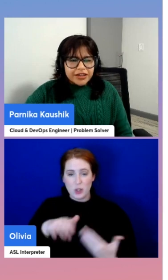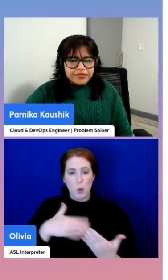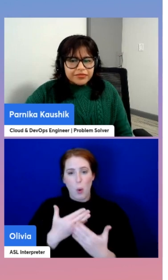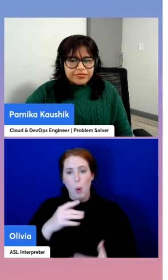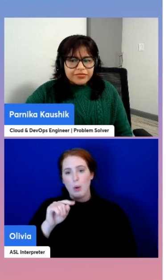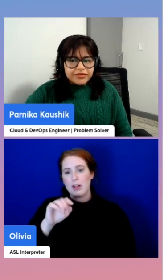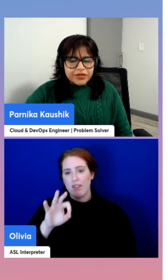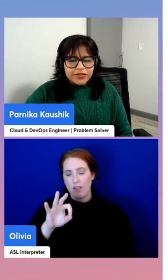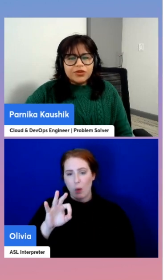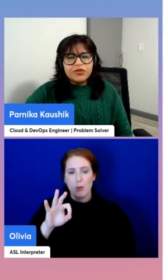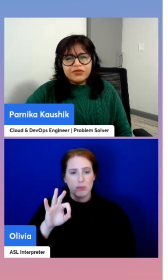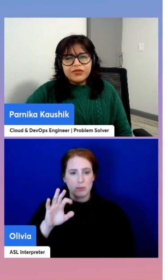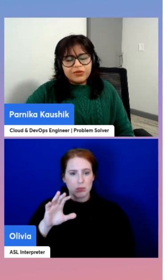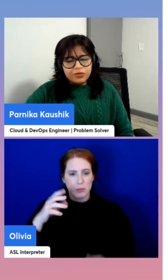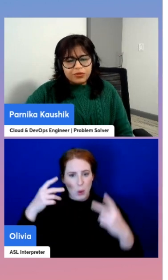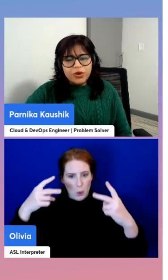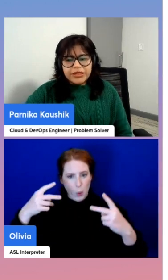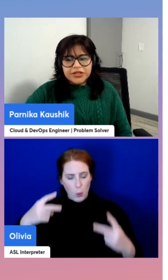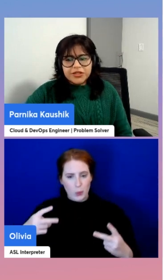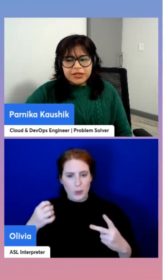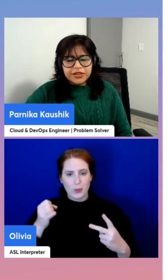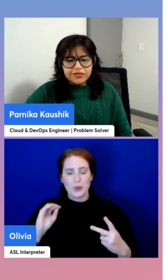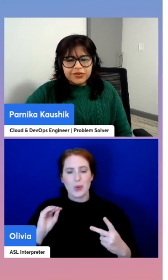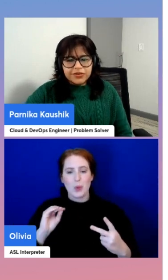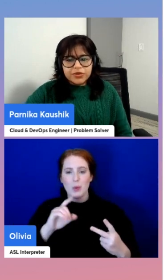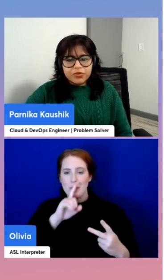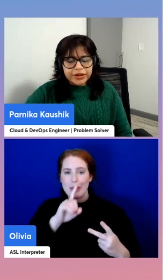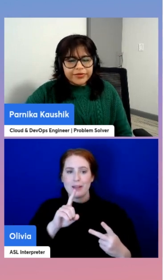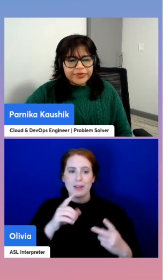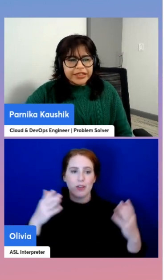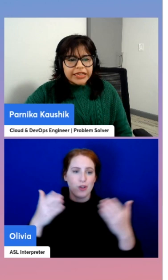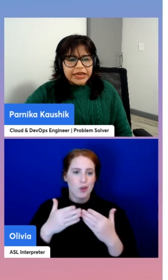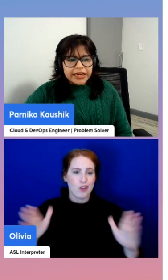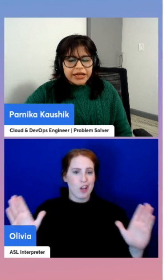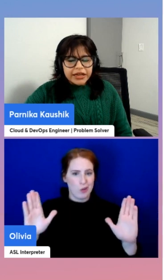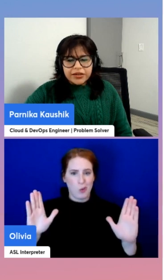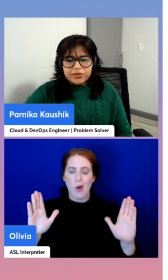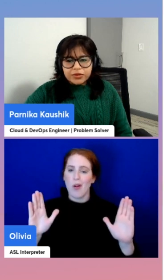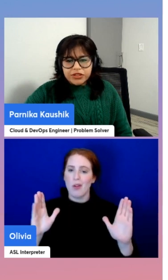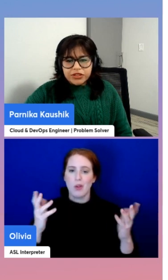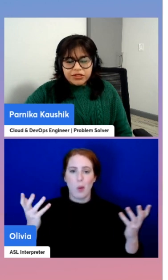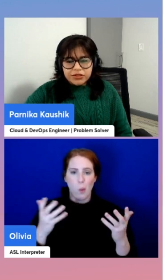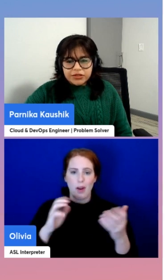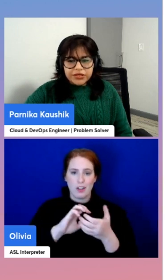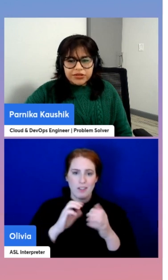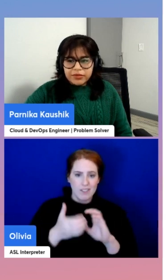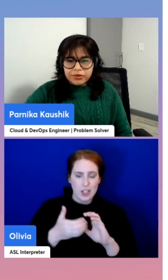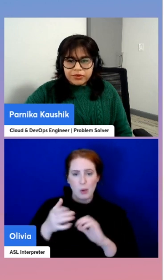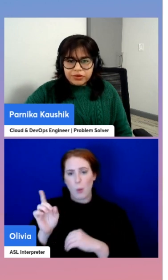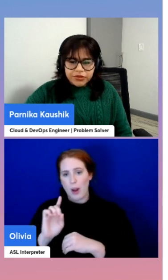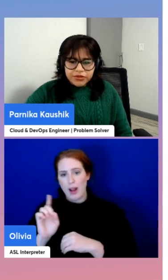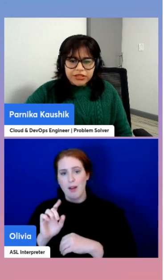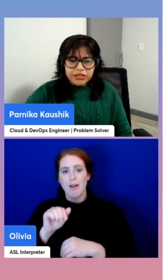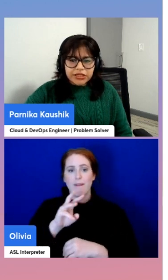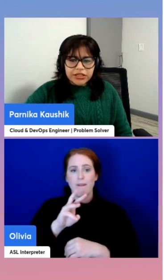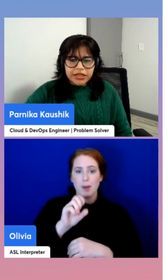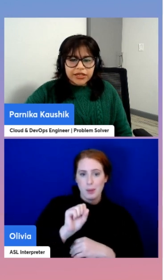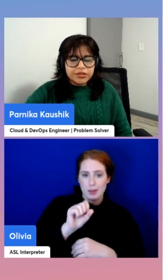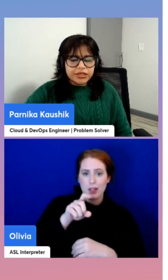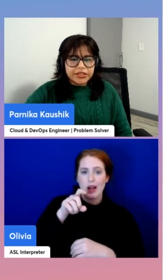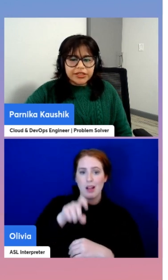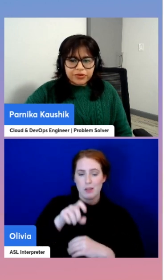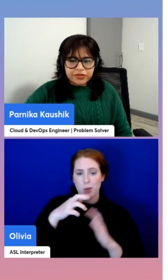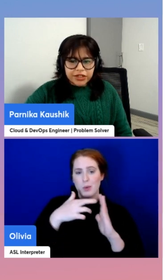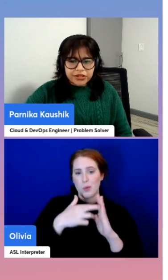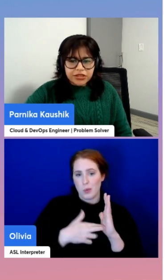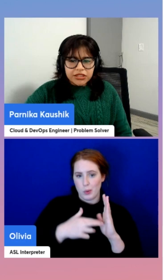So to give you an overview of what is to be configured and where, in AWS, you need to create some IAM roles, the